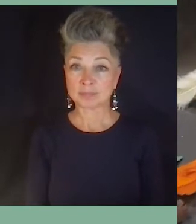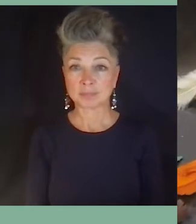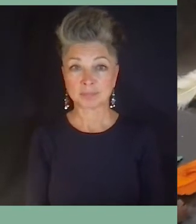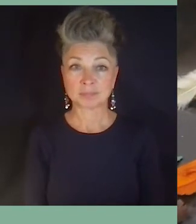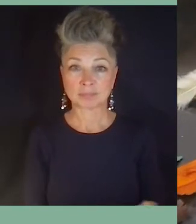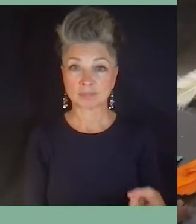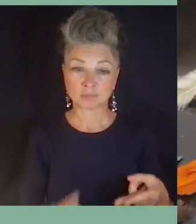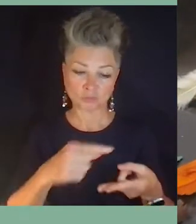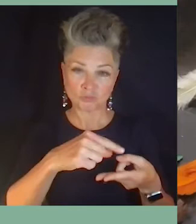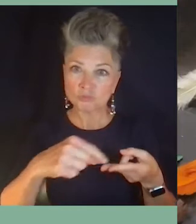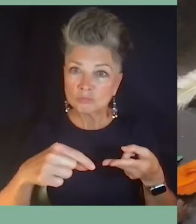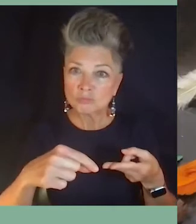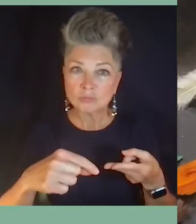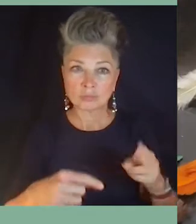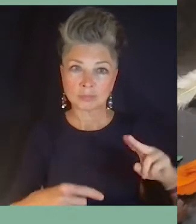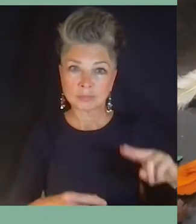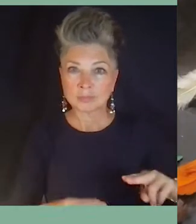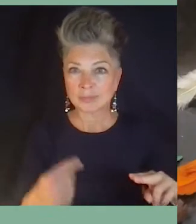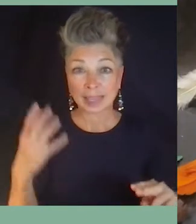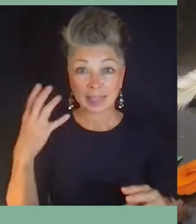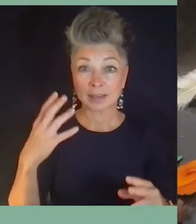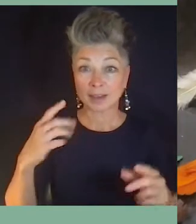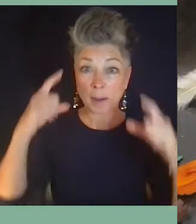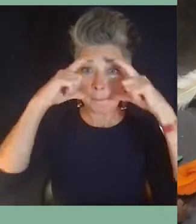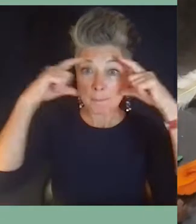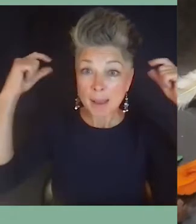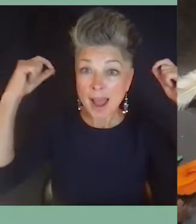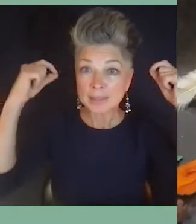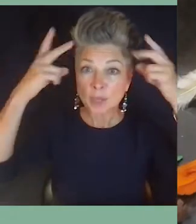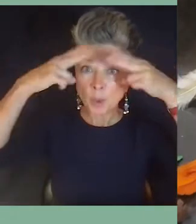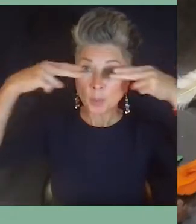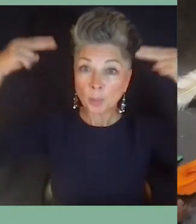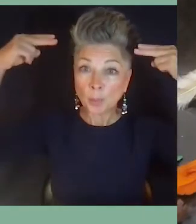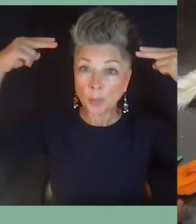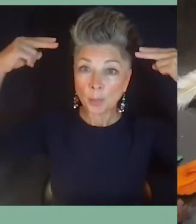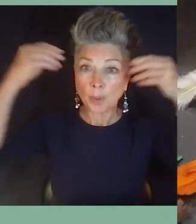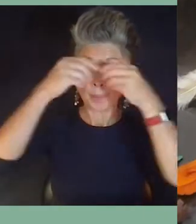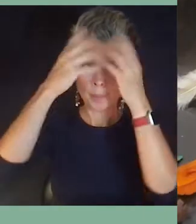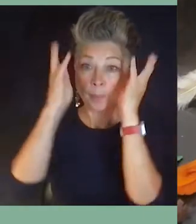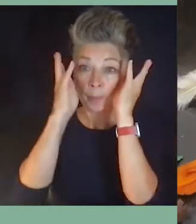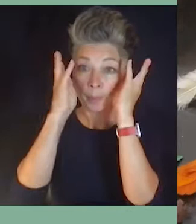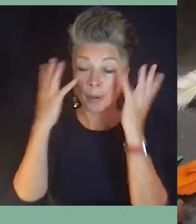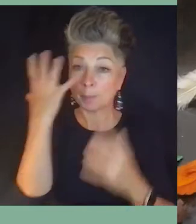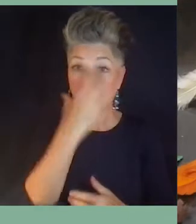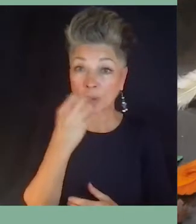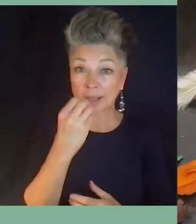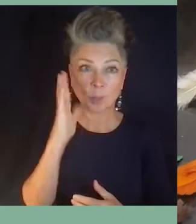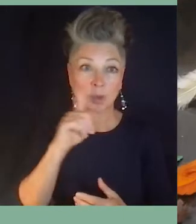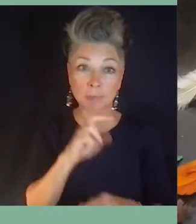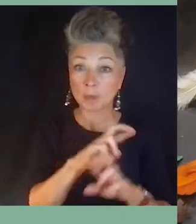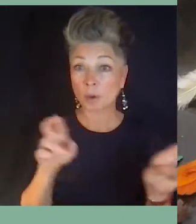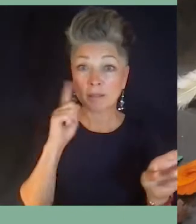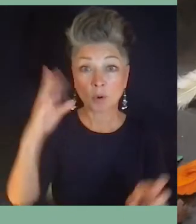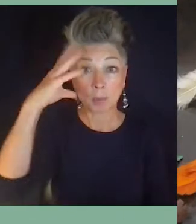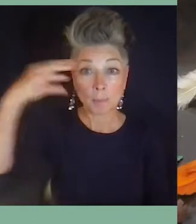and get our masks all pretty, and so we can have them ready for the monograph. And we put